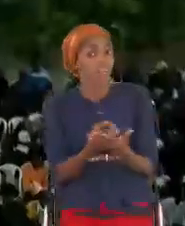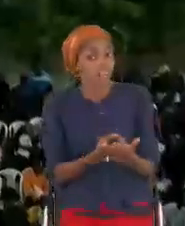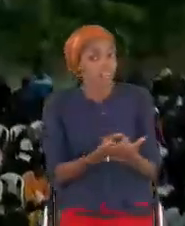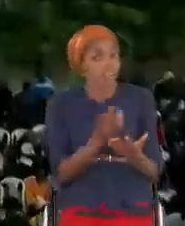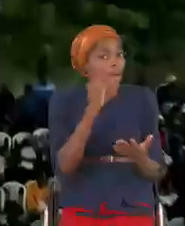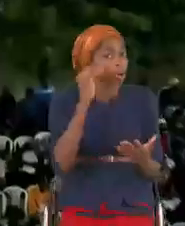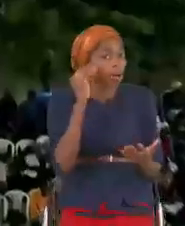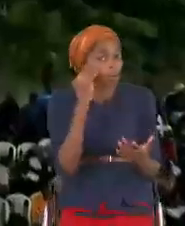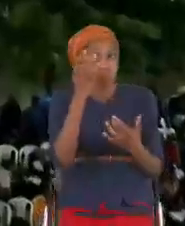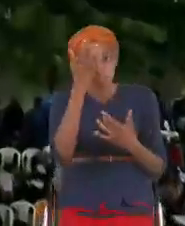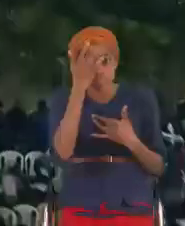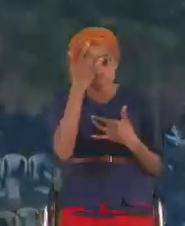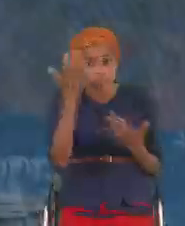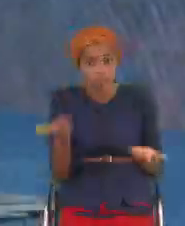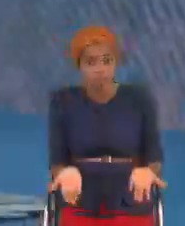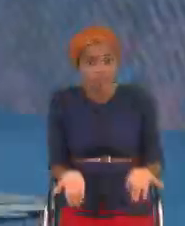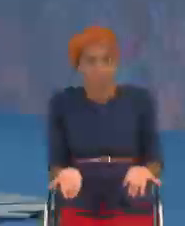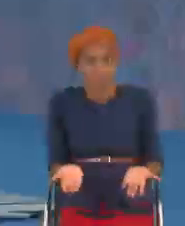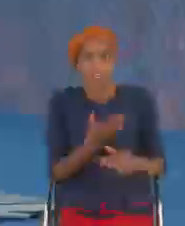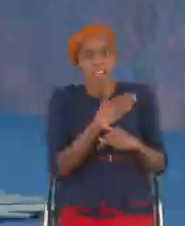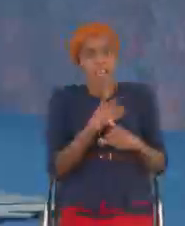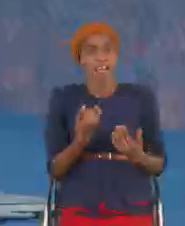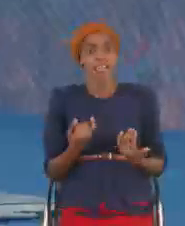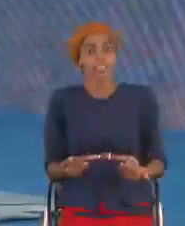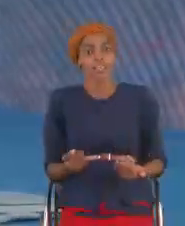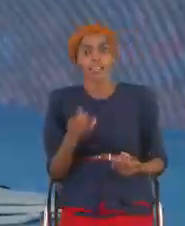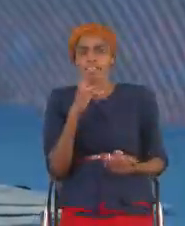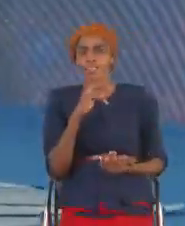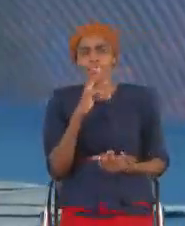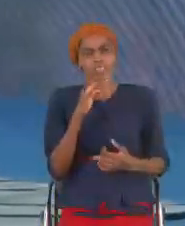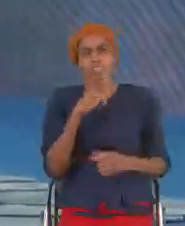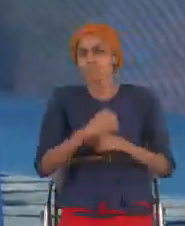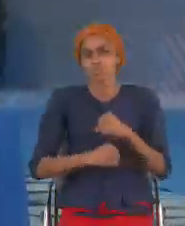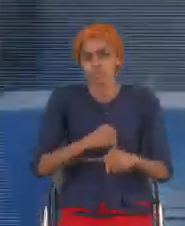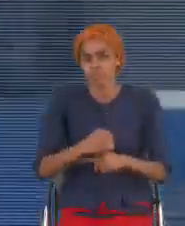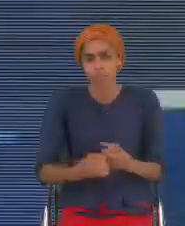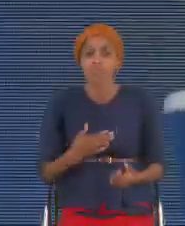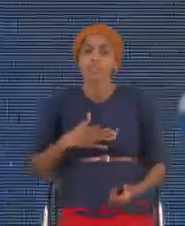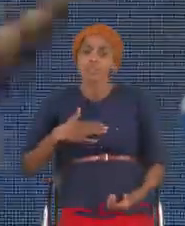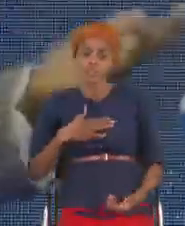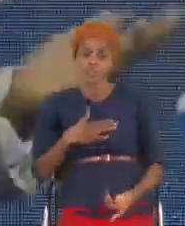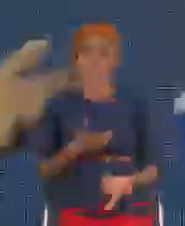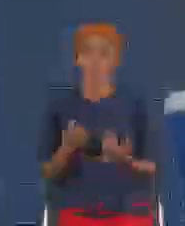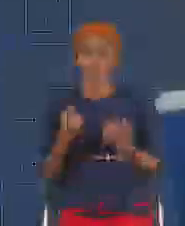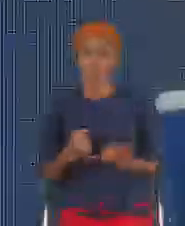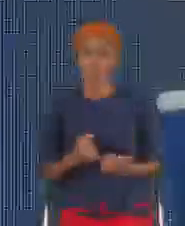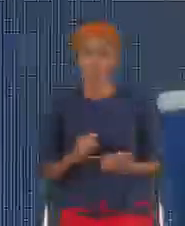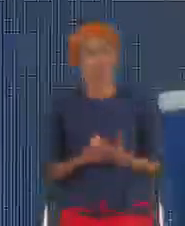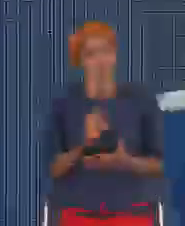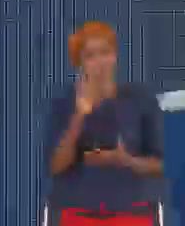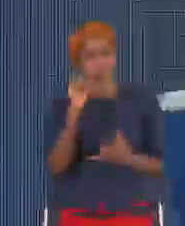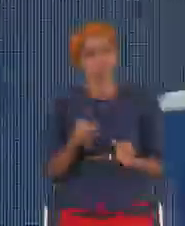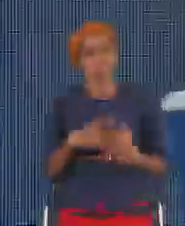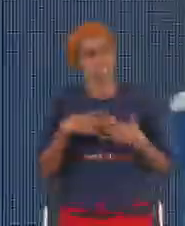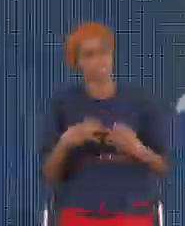home sick and is vexed, tormented. Please come so that you can